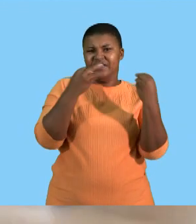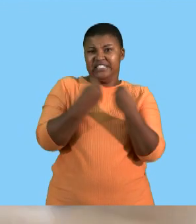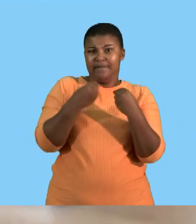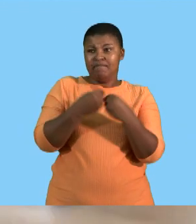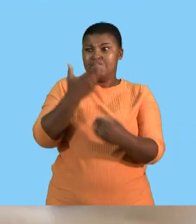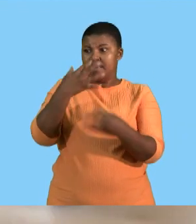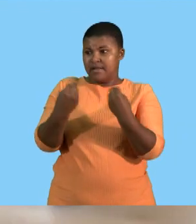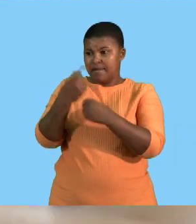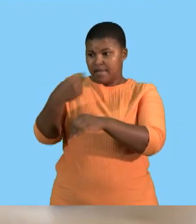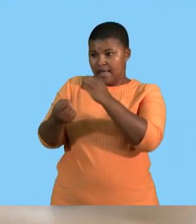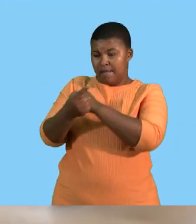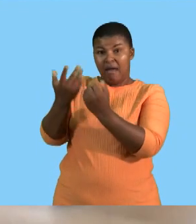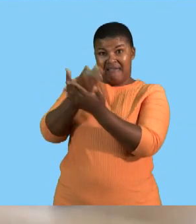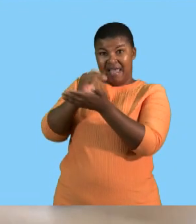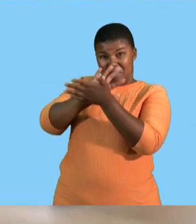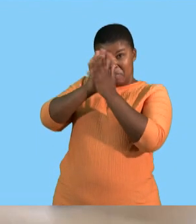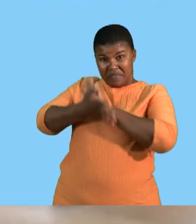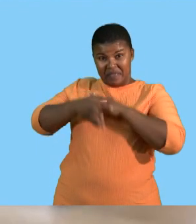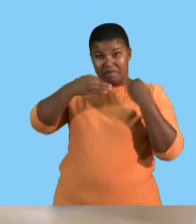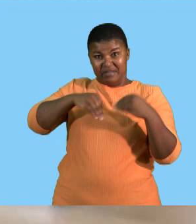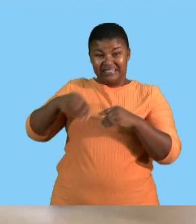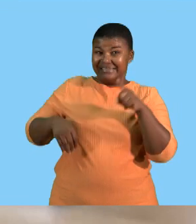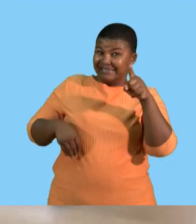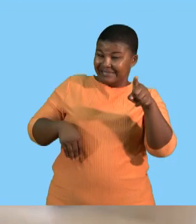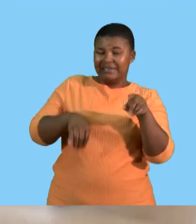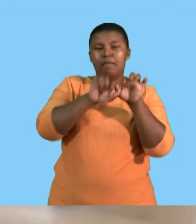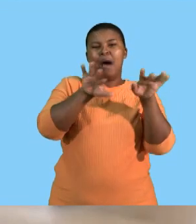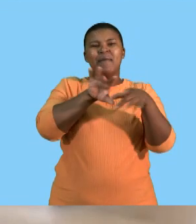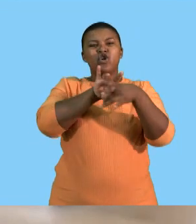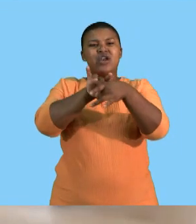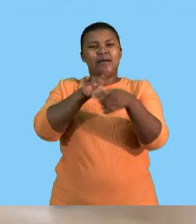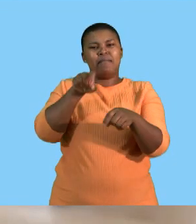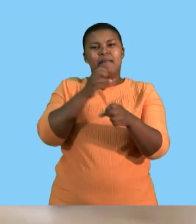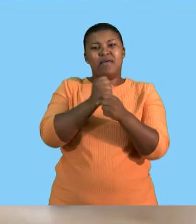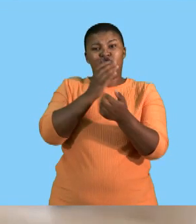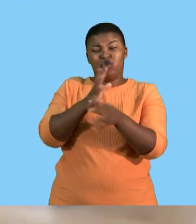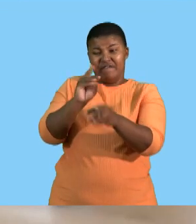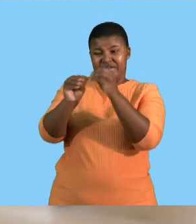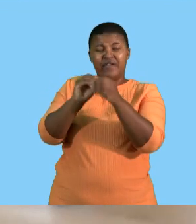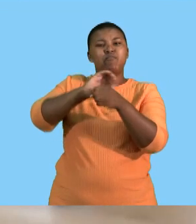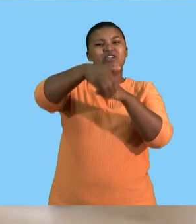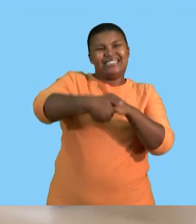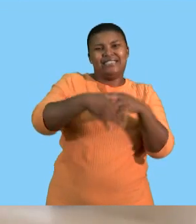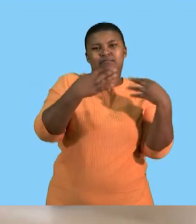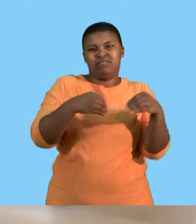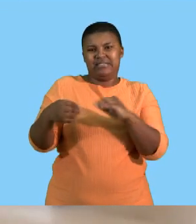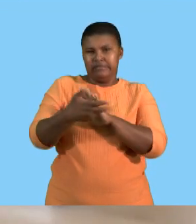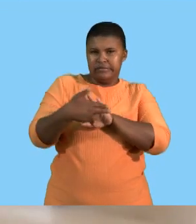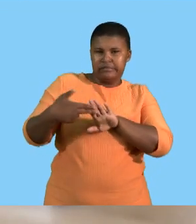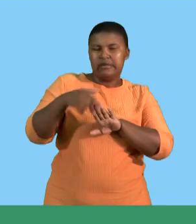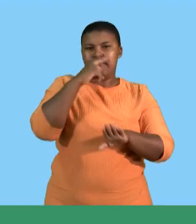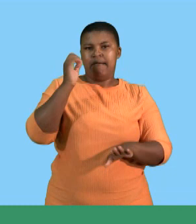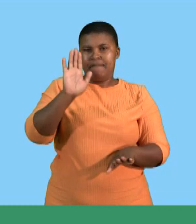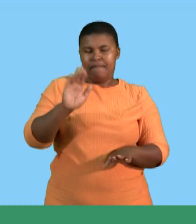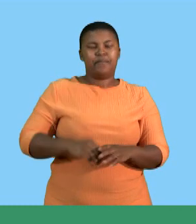the business's image, they need to control that damage to always protect the image of the business. So let's see what